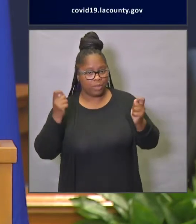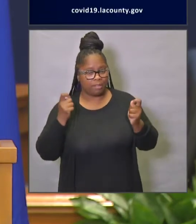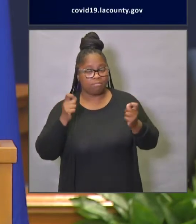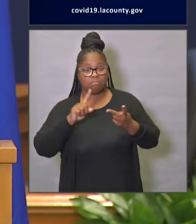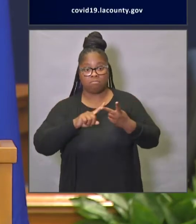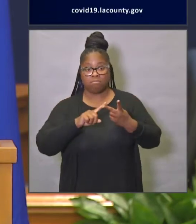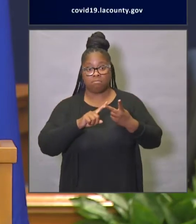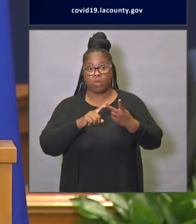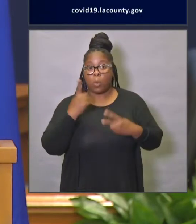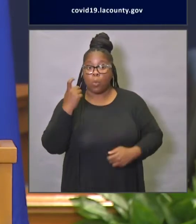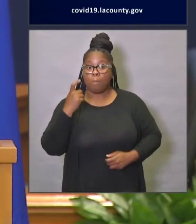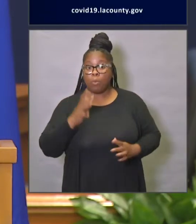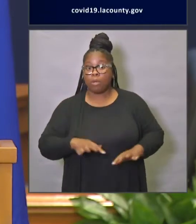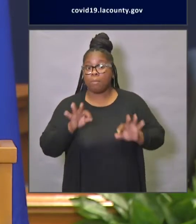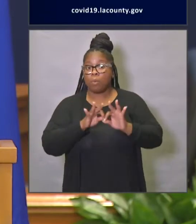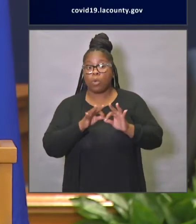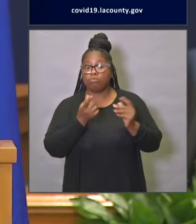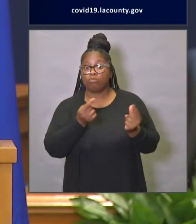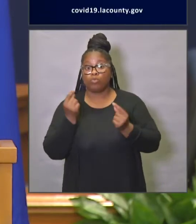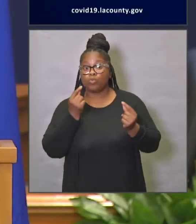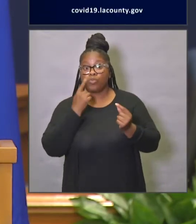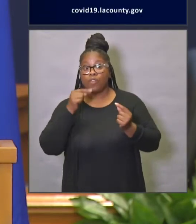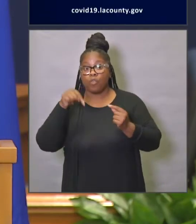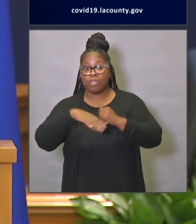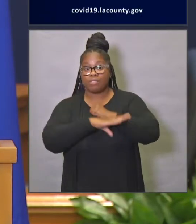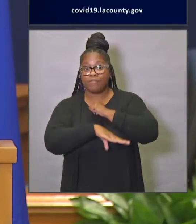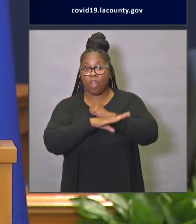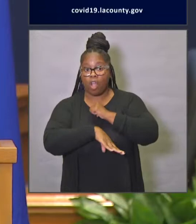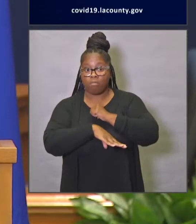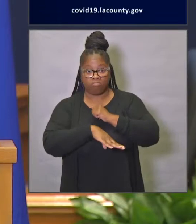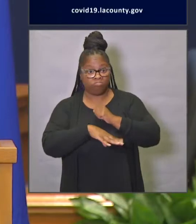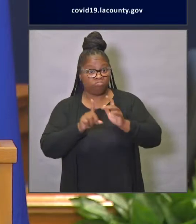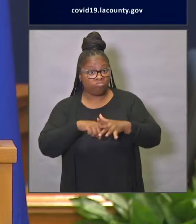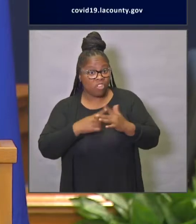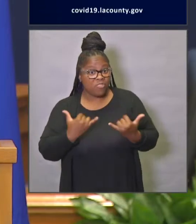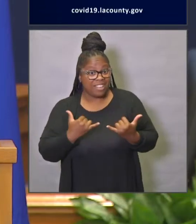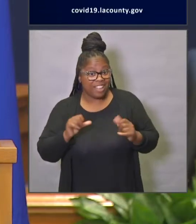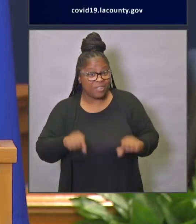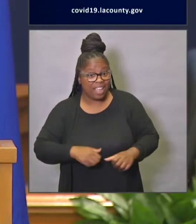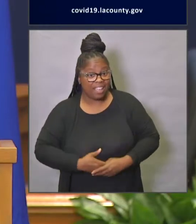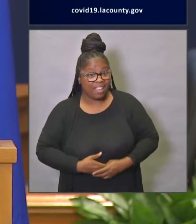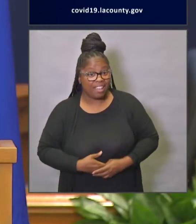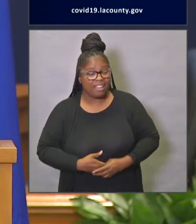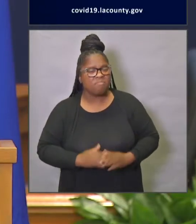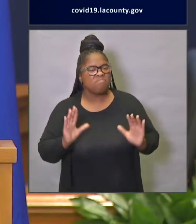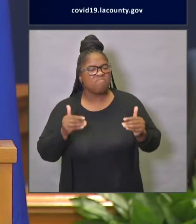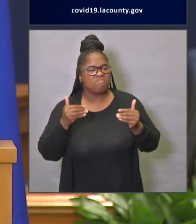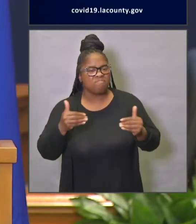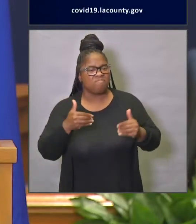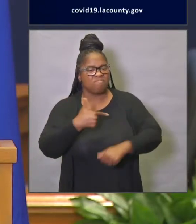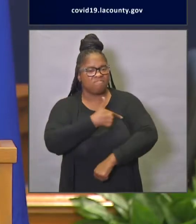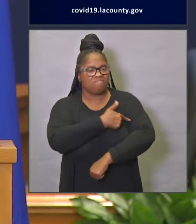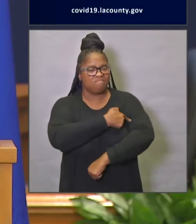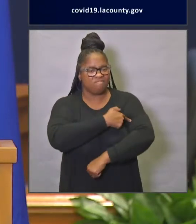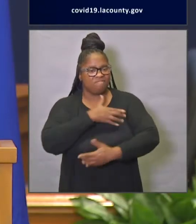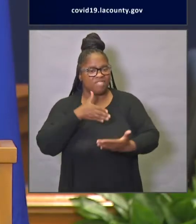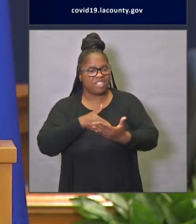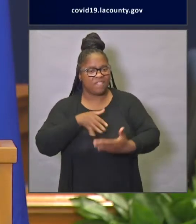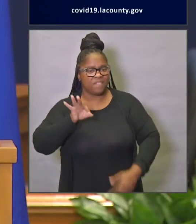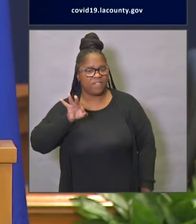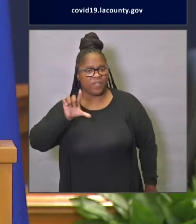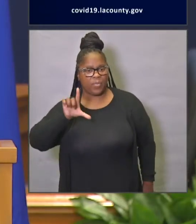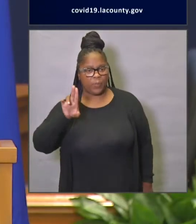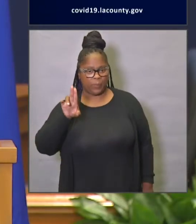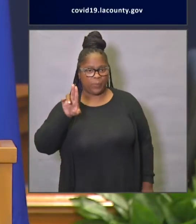I ask everyone to take this fall, and this you can start right now, is to get a flu immunization. It's